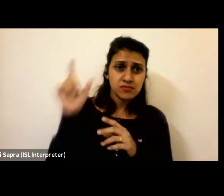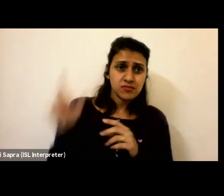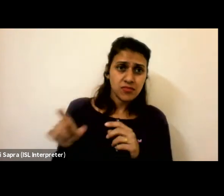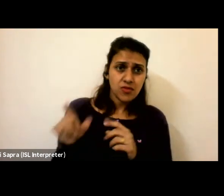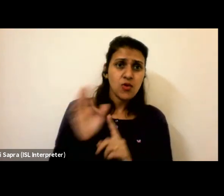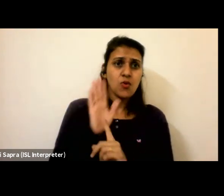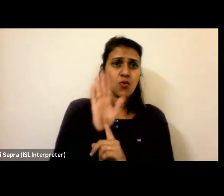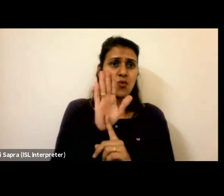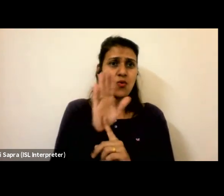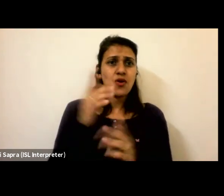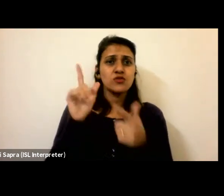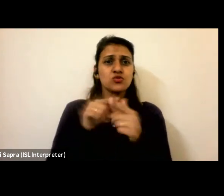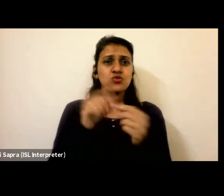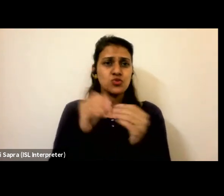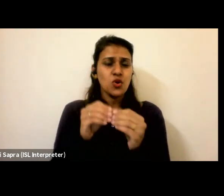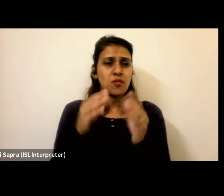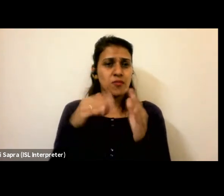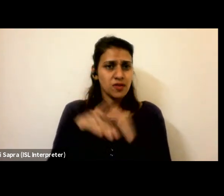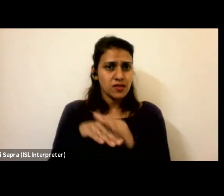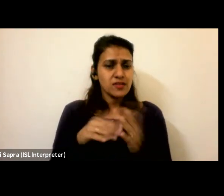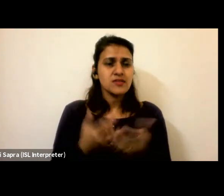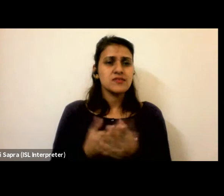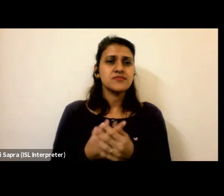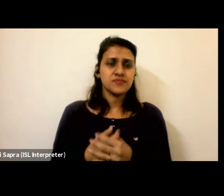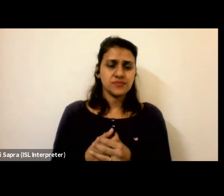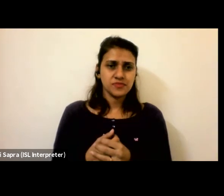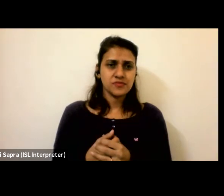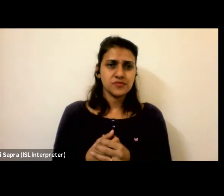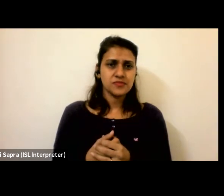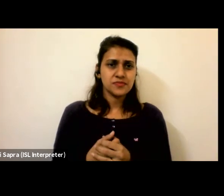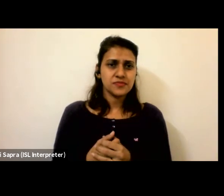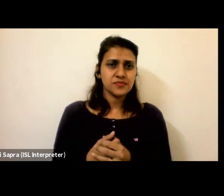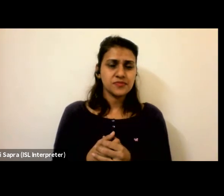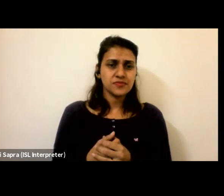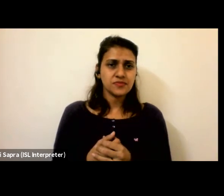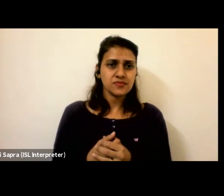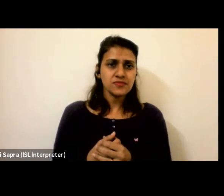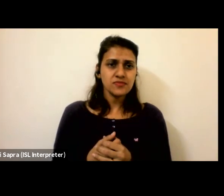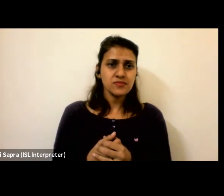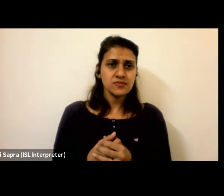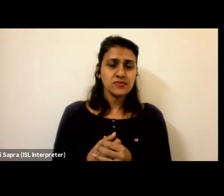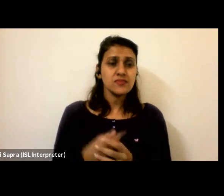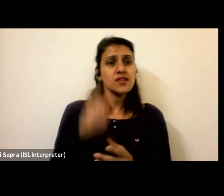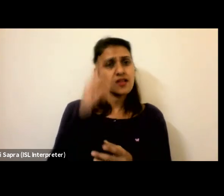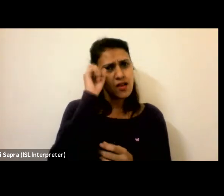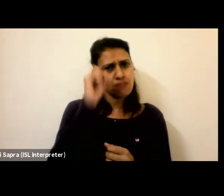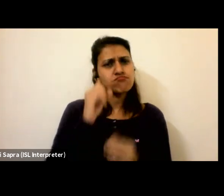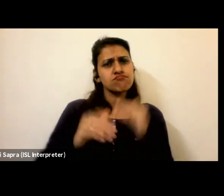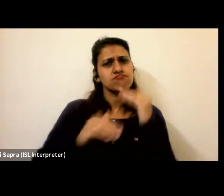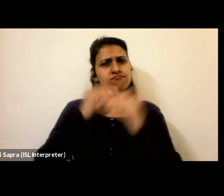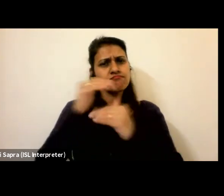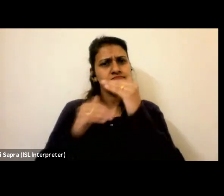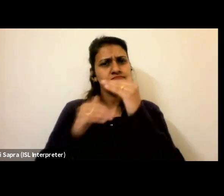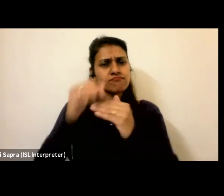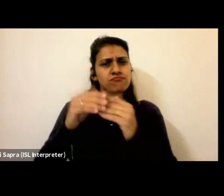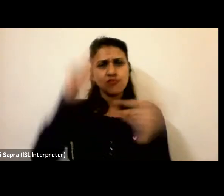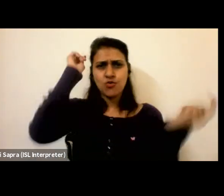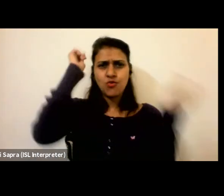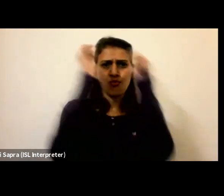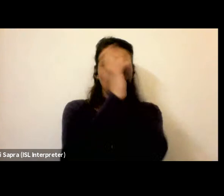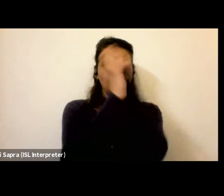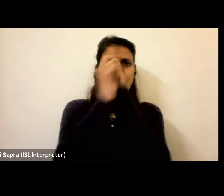the cause of employment of persons with disabilities and take the momentum forward, and role models would